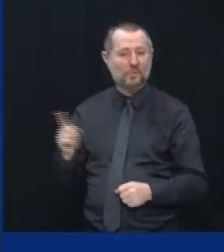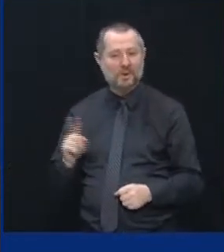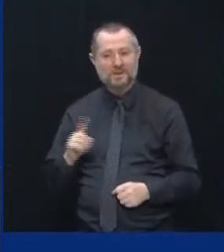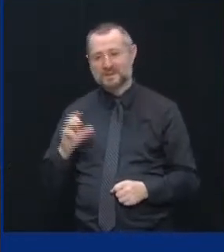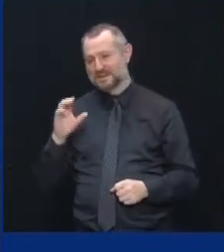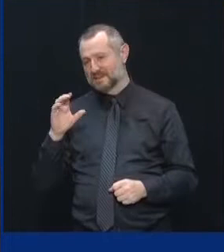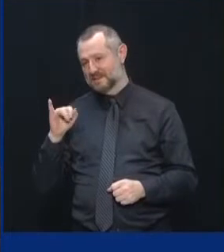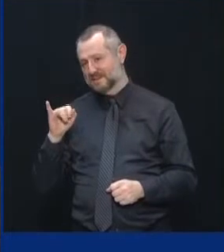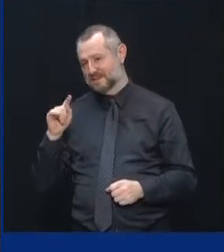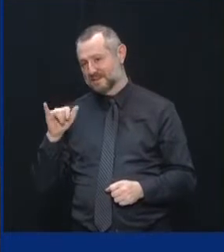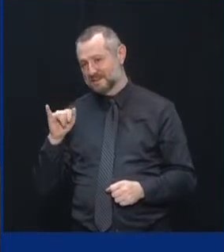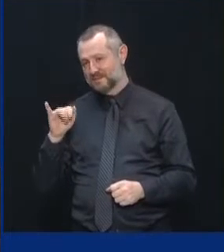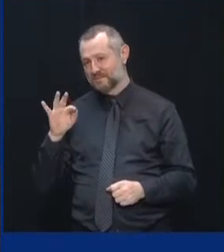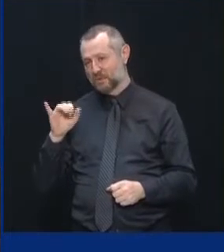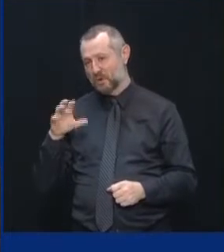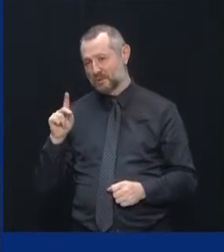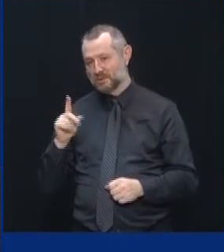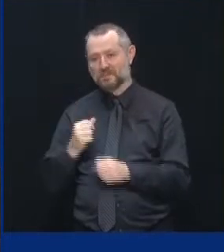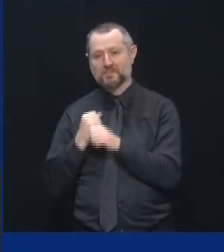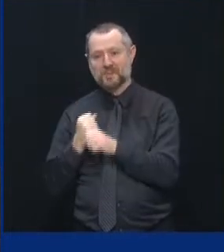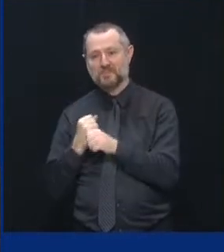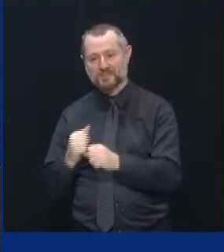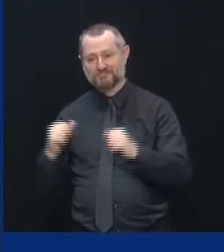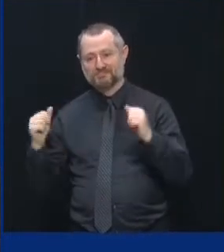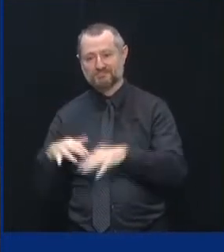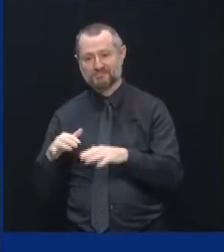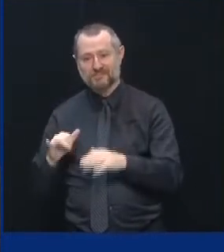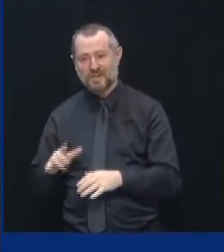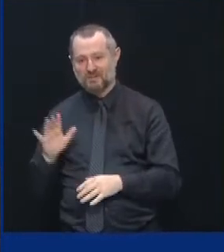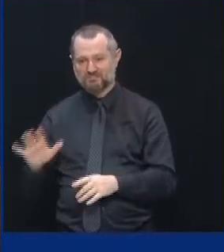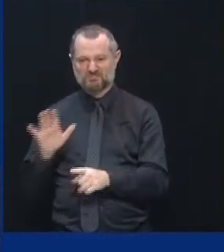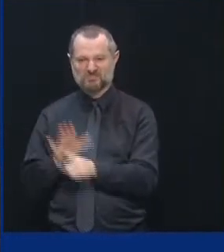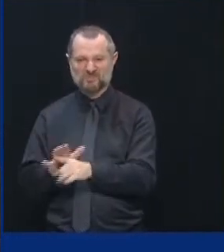was their decision. The federal government